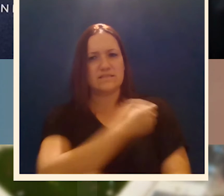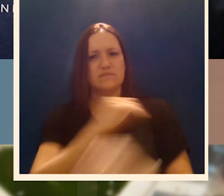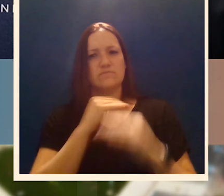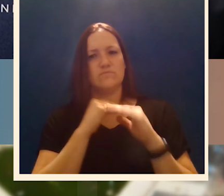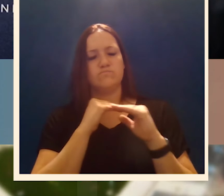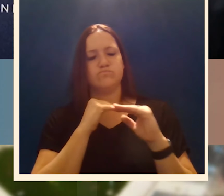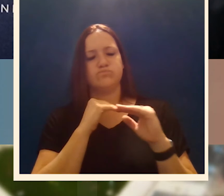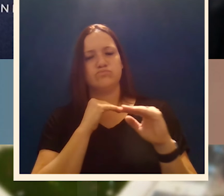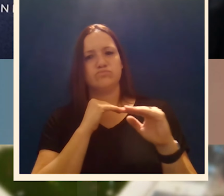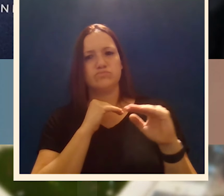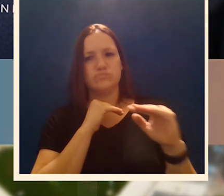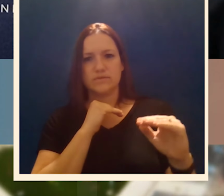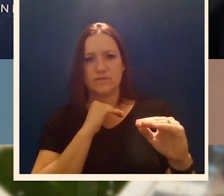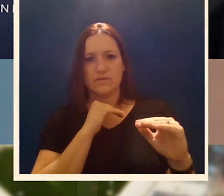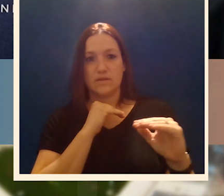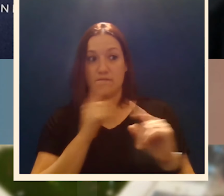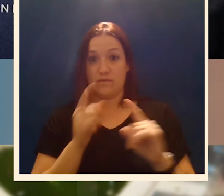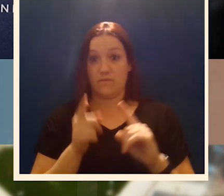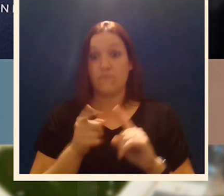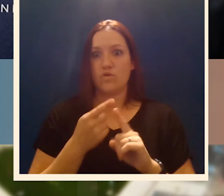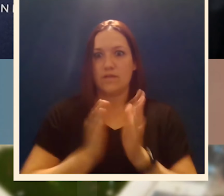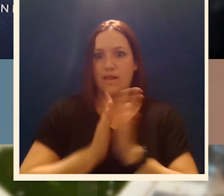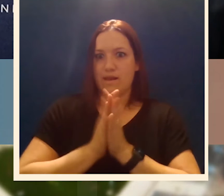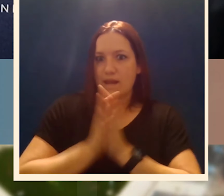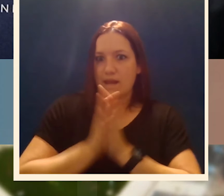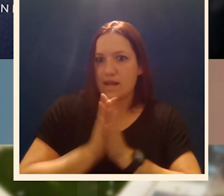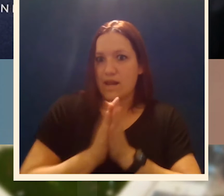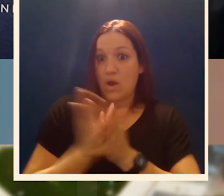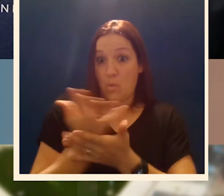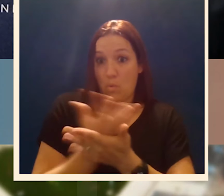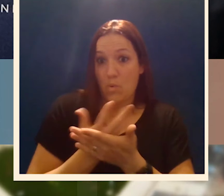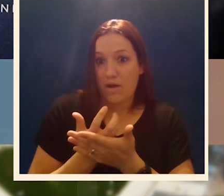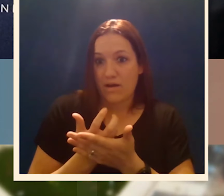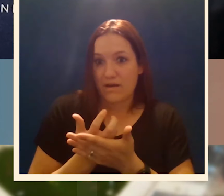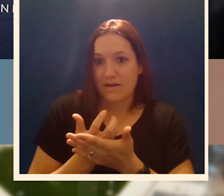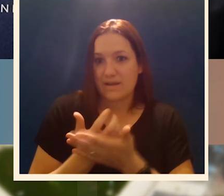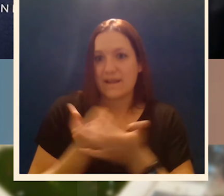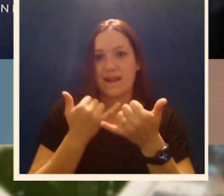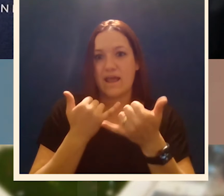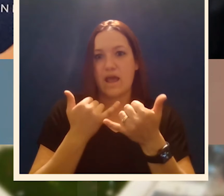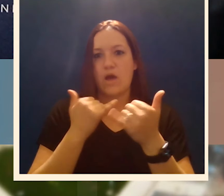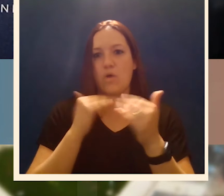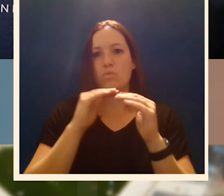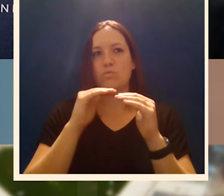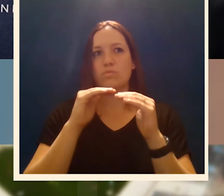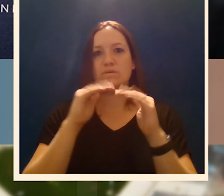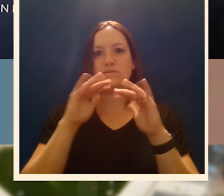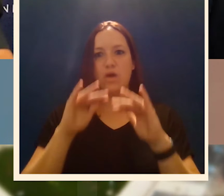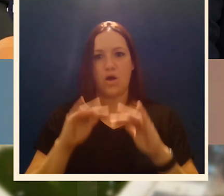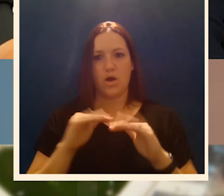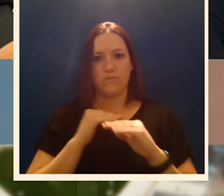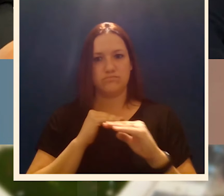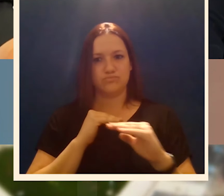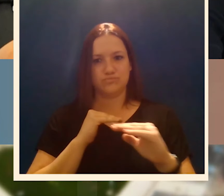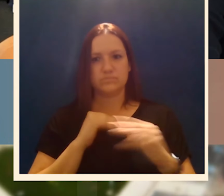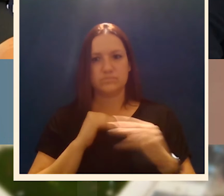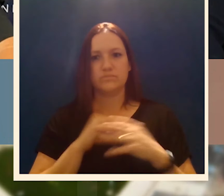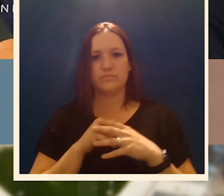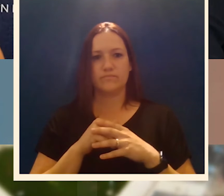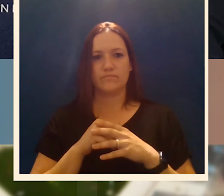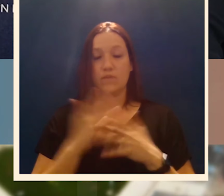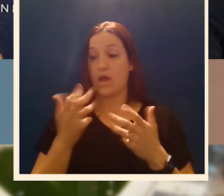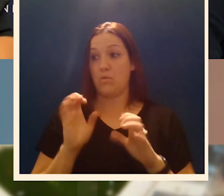that initial eagerness has kind of subsided a bit. So, Okay, well, I don't want to jump ahead, so okay. let's go ahead and